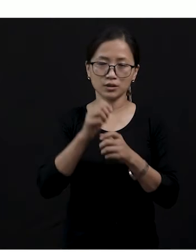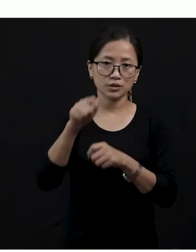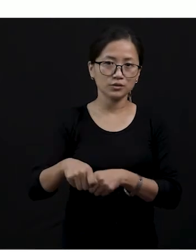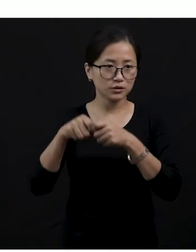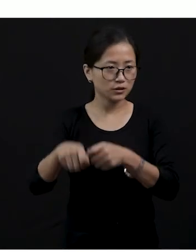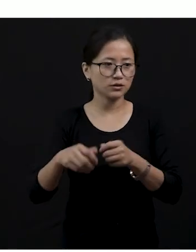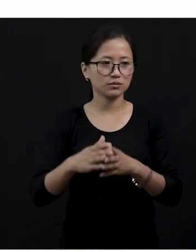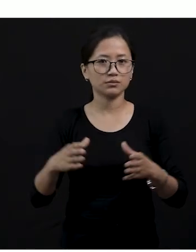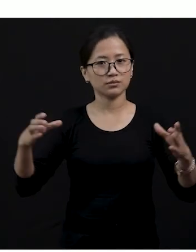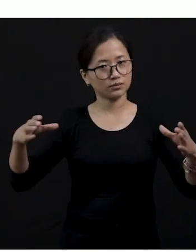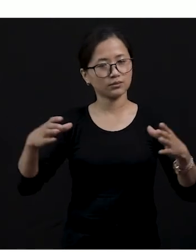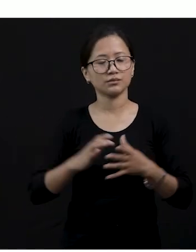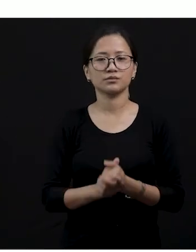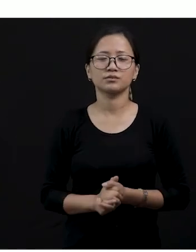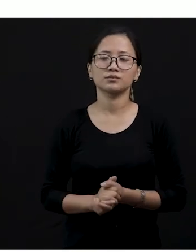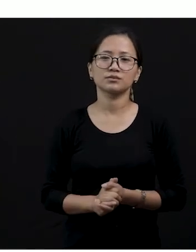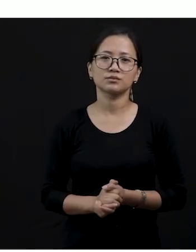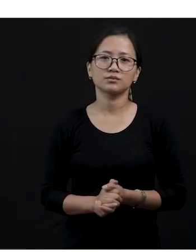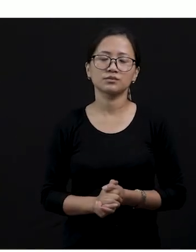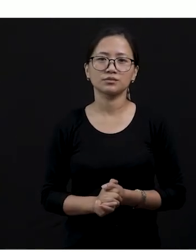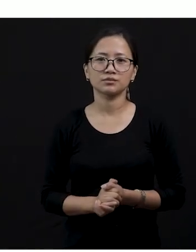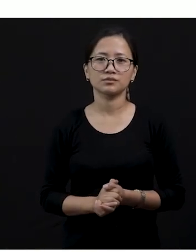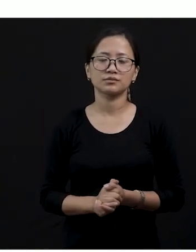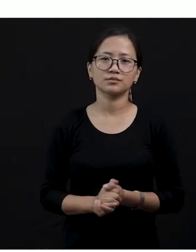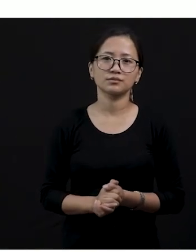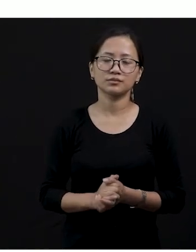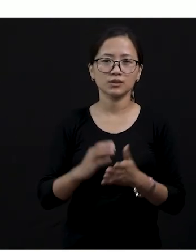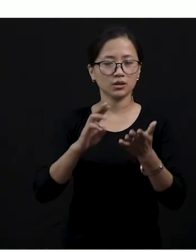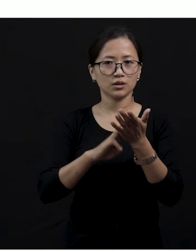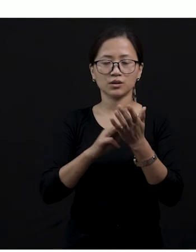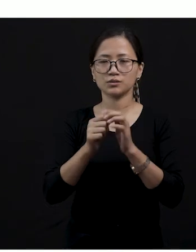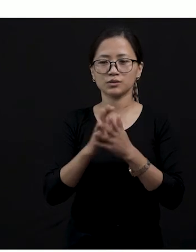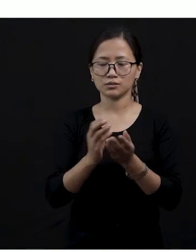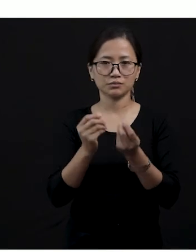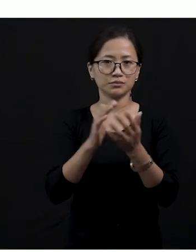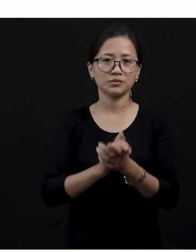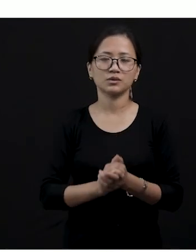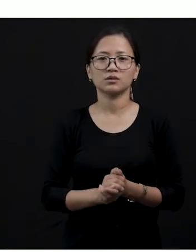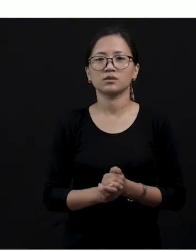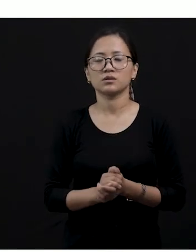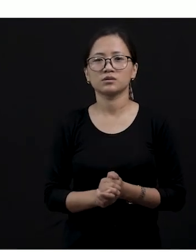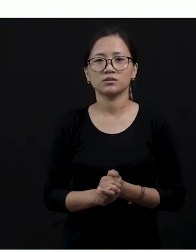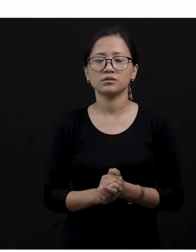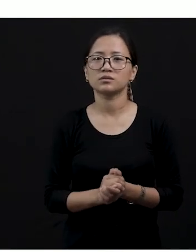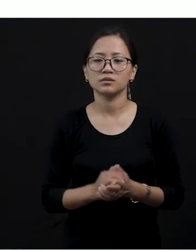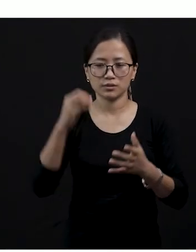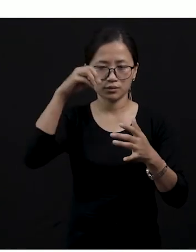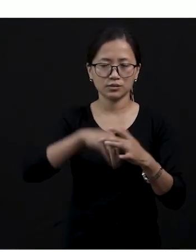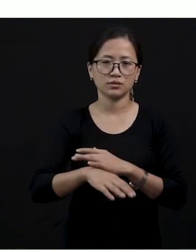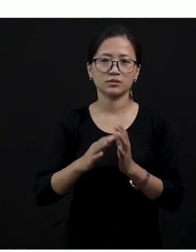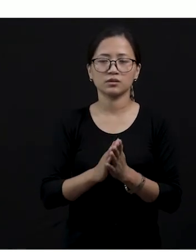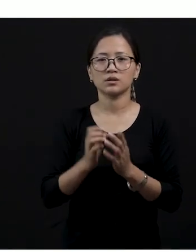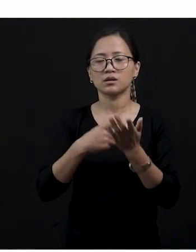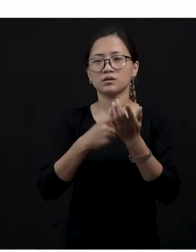a pit like this, okay? Pit. Sometimes the water becomes muddy, or it contains some dirt, so let it enter and